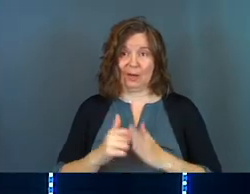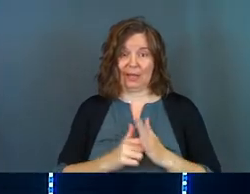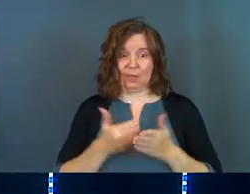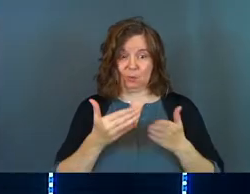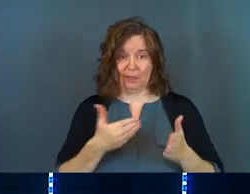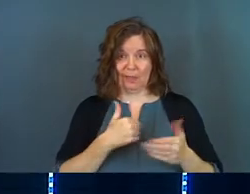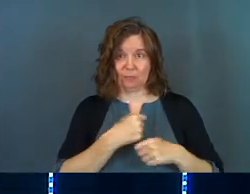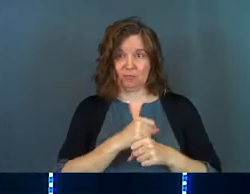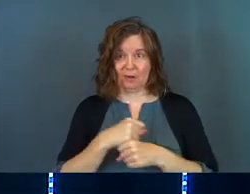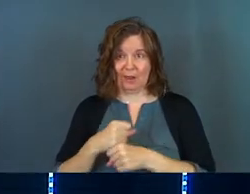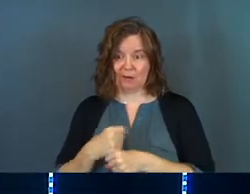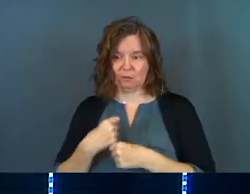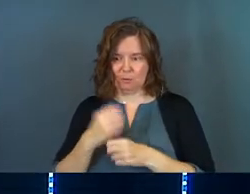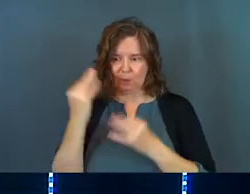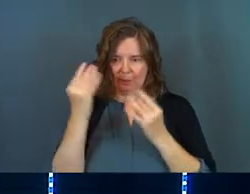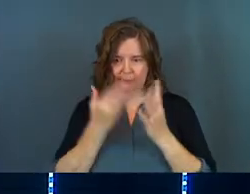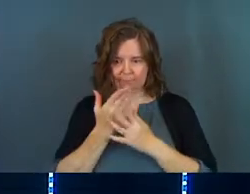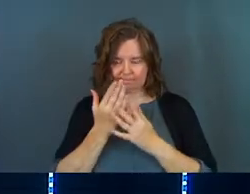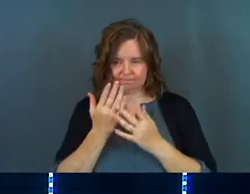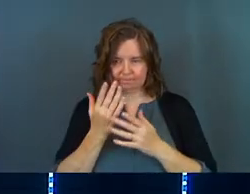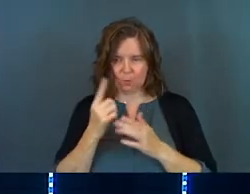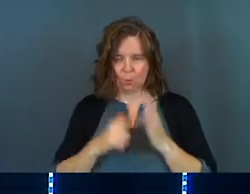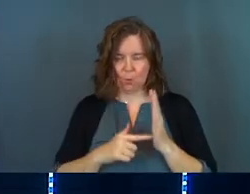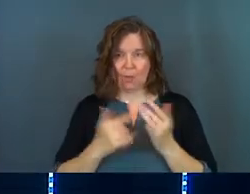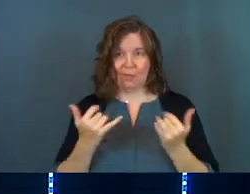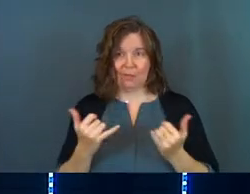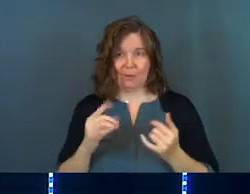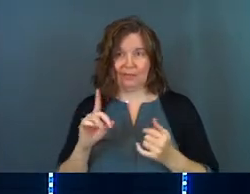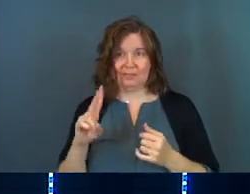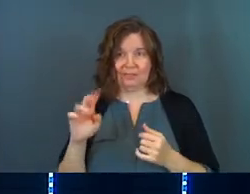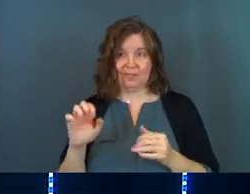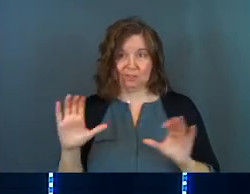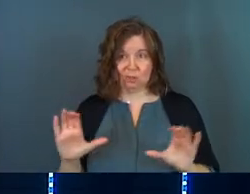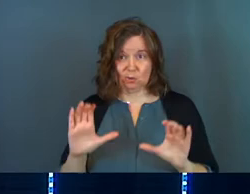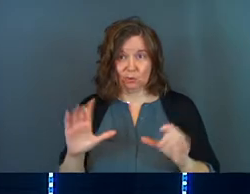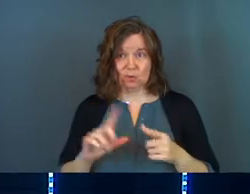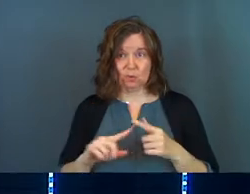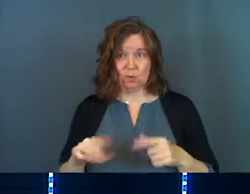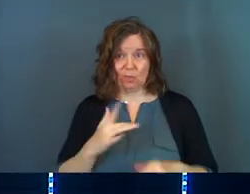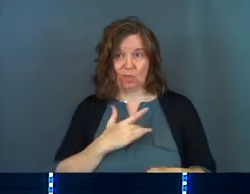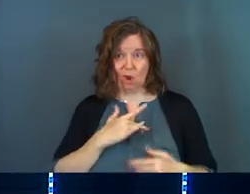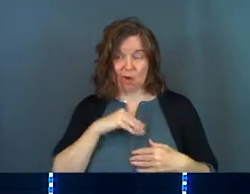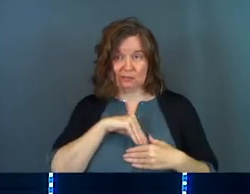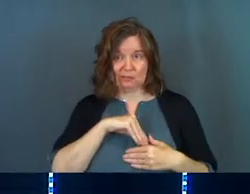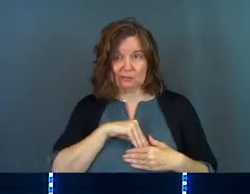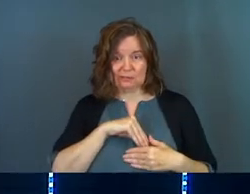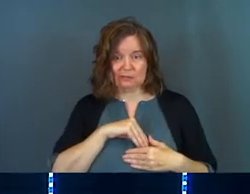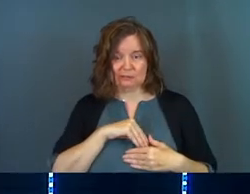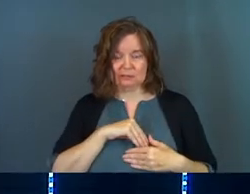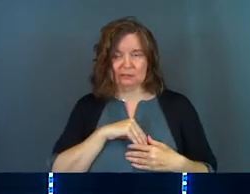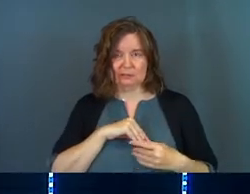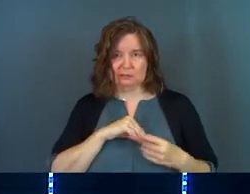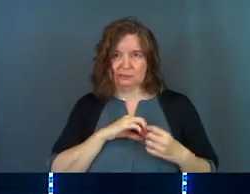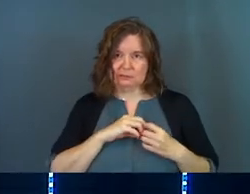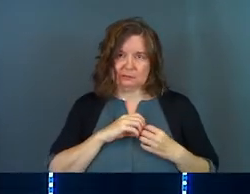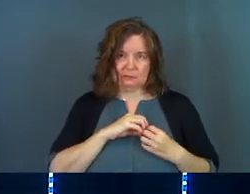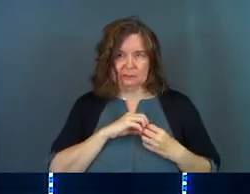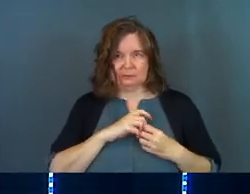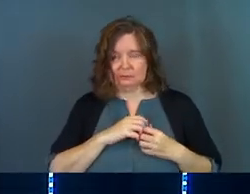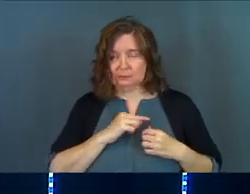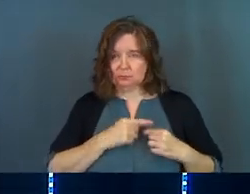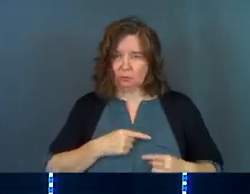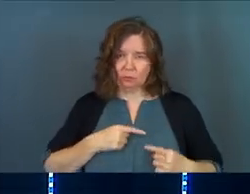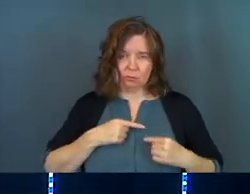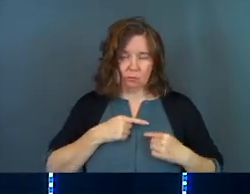them create. And try to think through what the modern devices are doing to the hearts of our young people. We should think that through